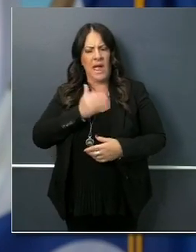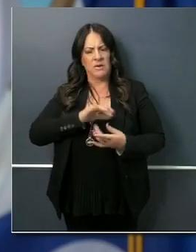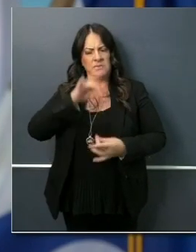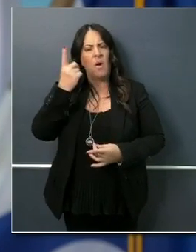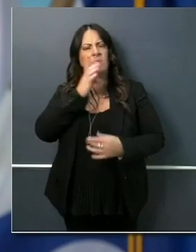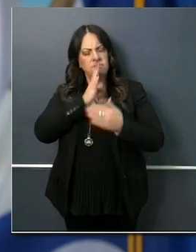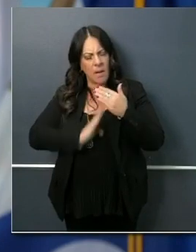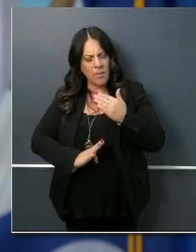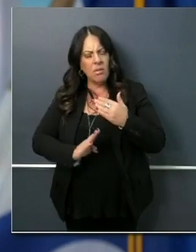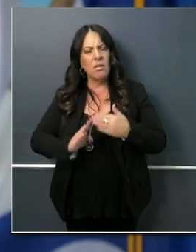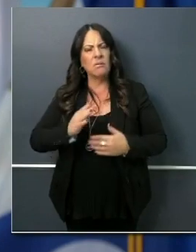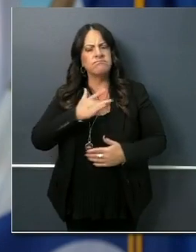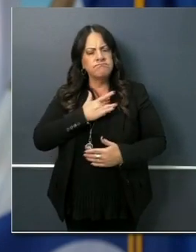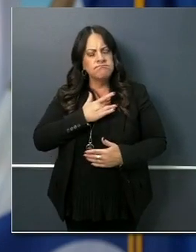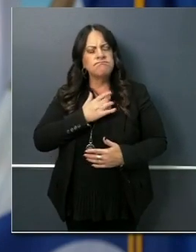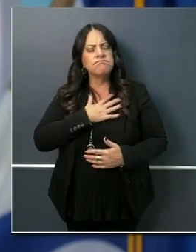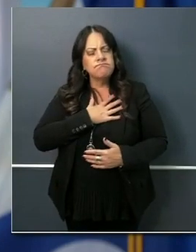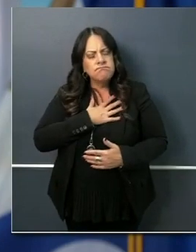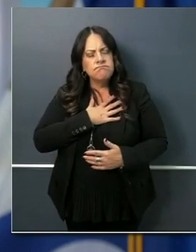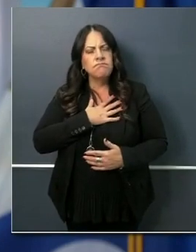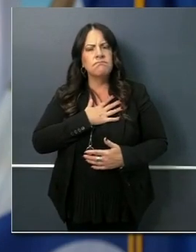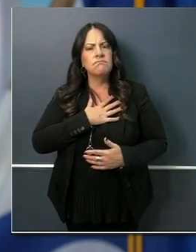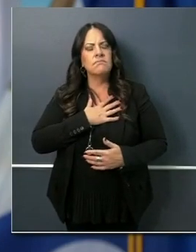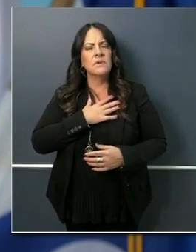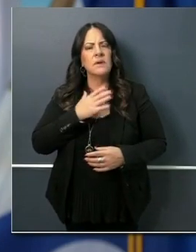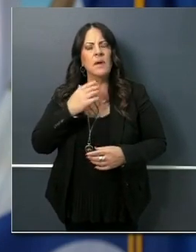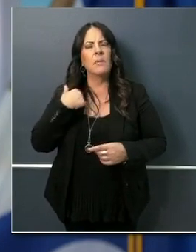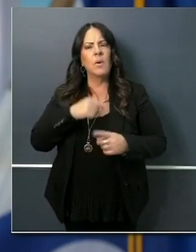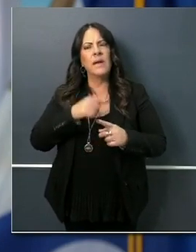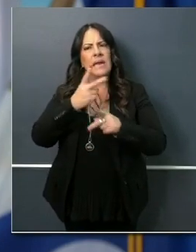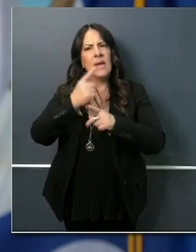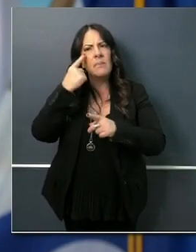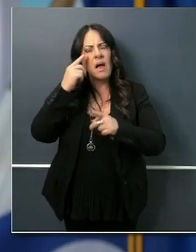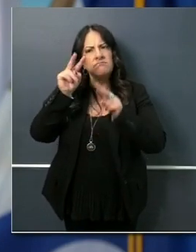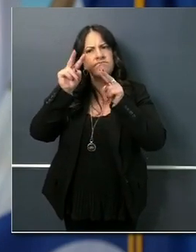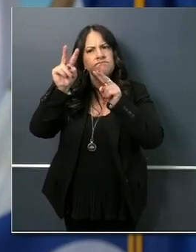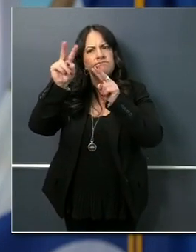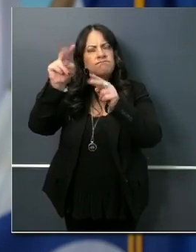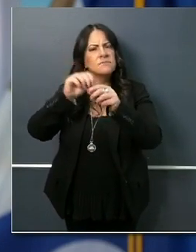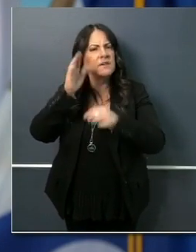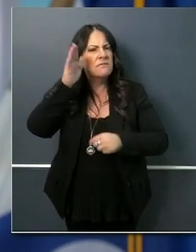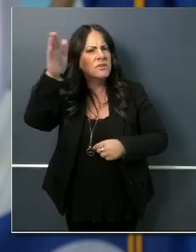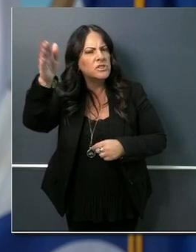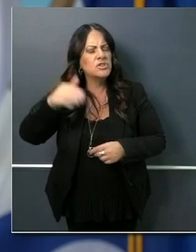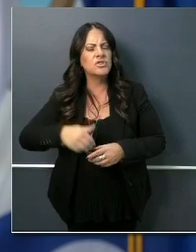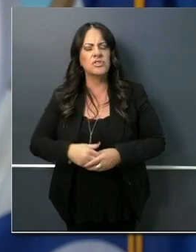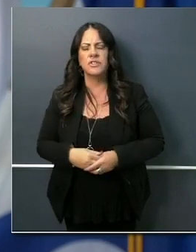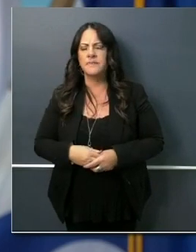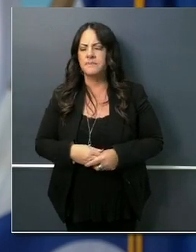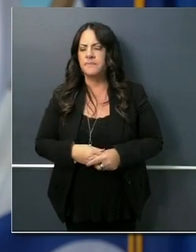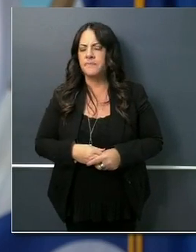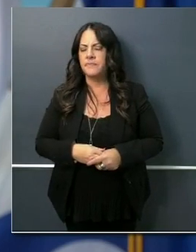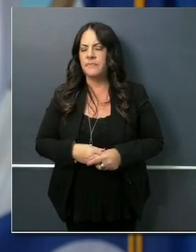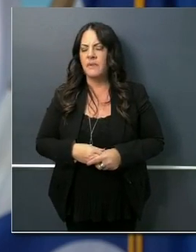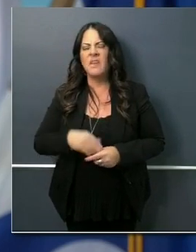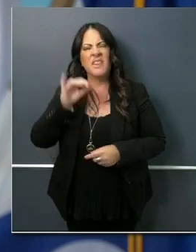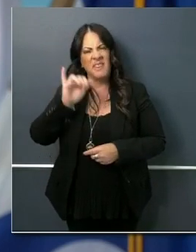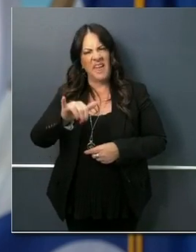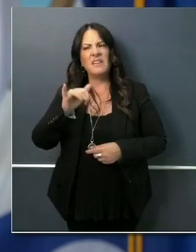in our heart, but with an eye always on the future, where we are always, or have long always been